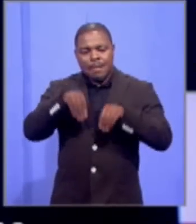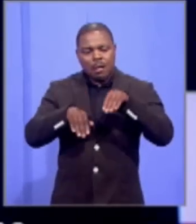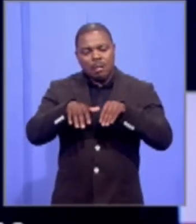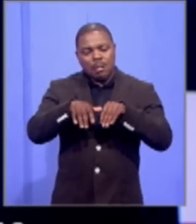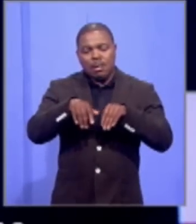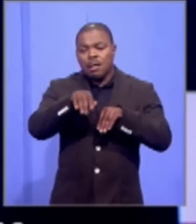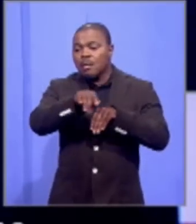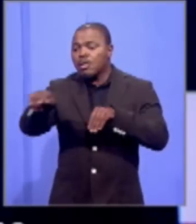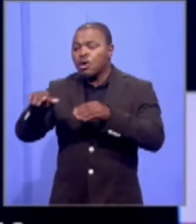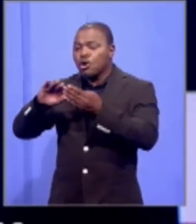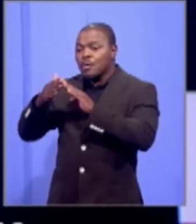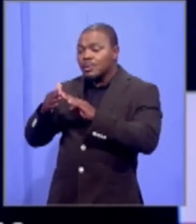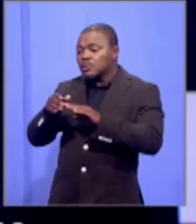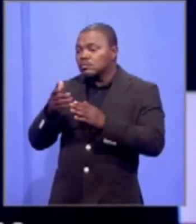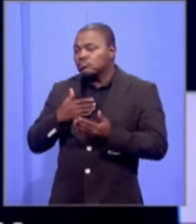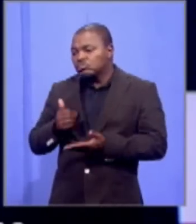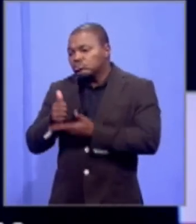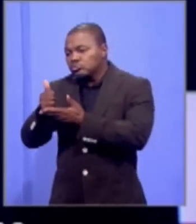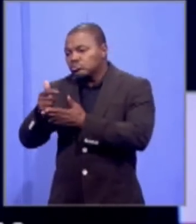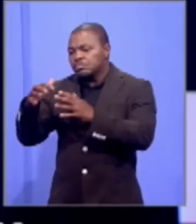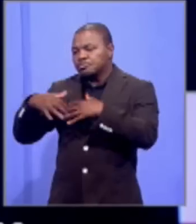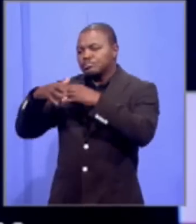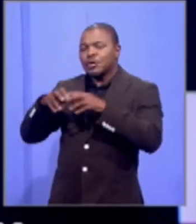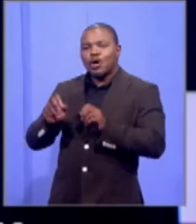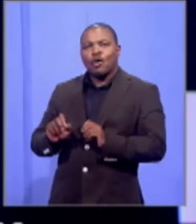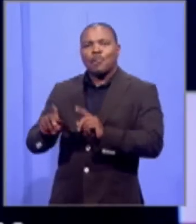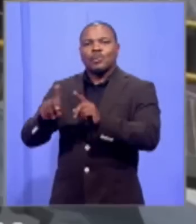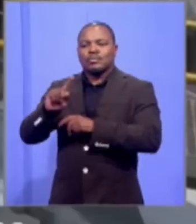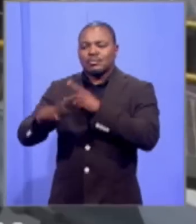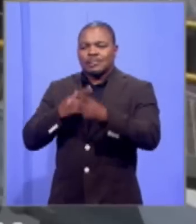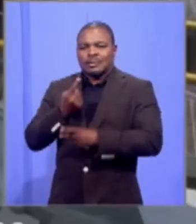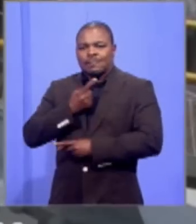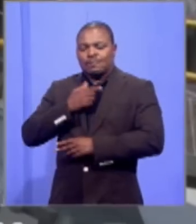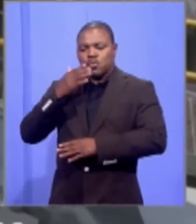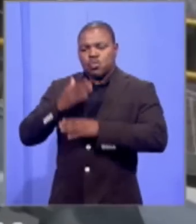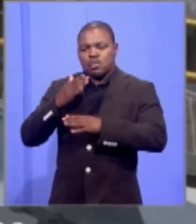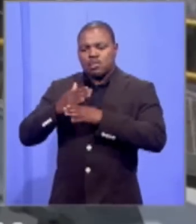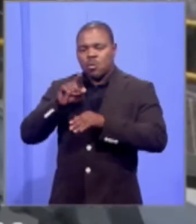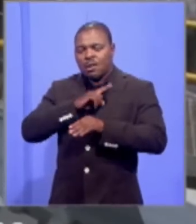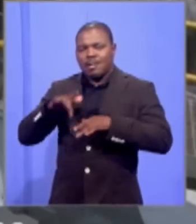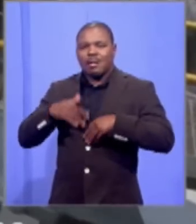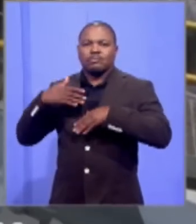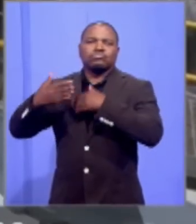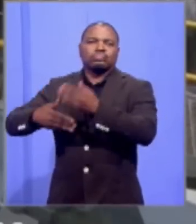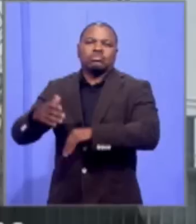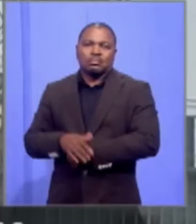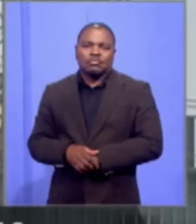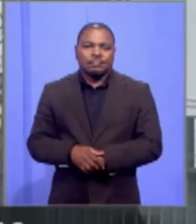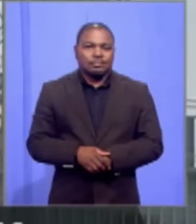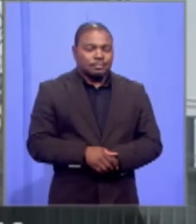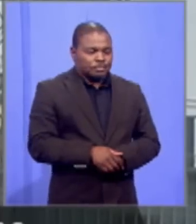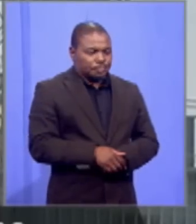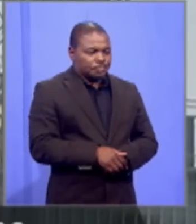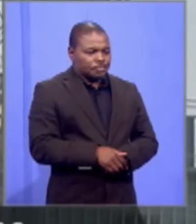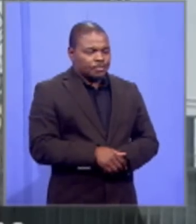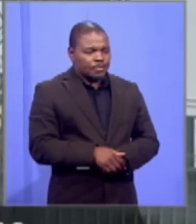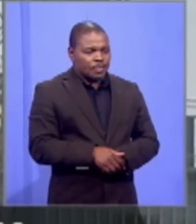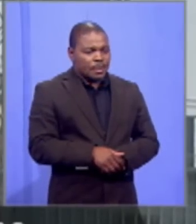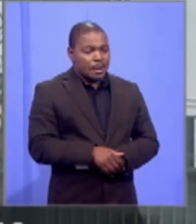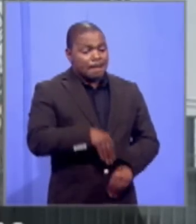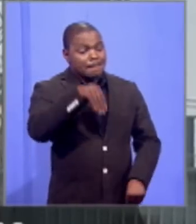kgone go le bona ba thole menyetla mo di-mining ba kgone go itshebeletsa gore ba kgone go i-sustaina mo maphelong a bona. Gantši mo go bang